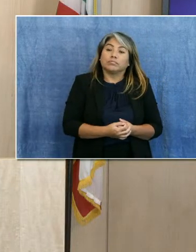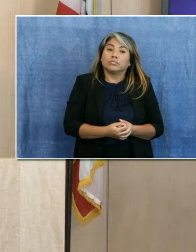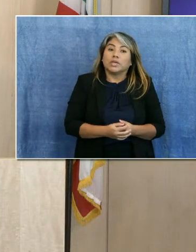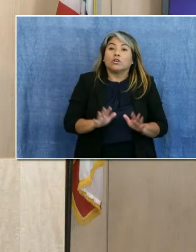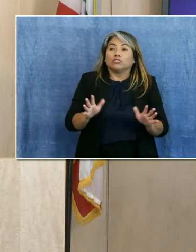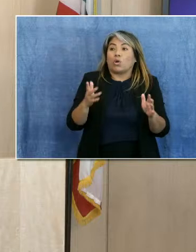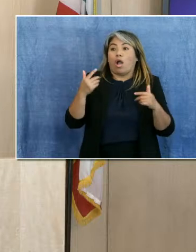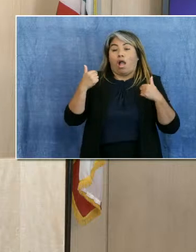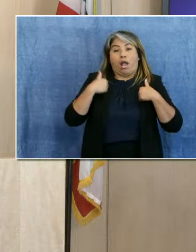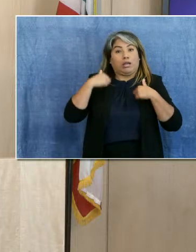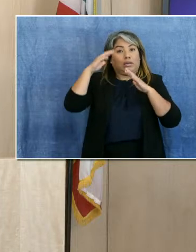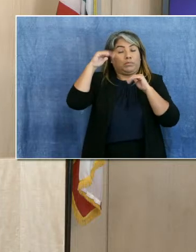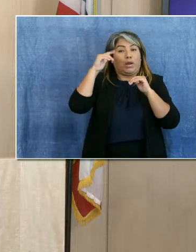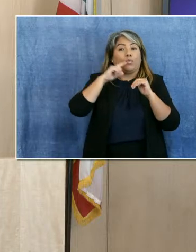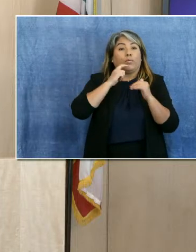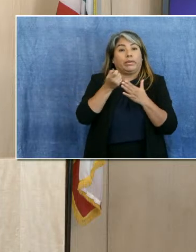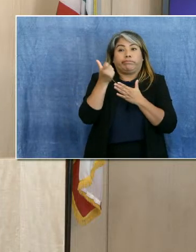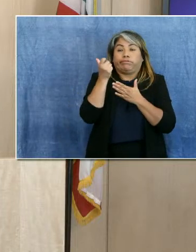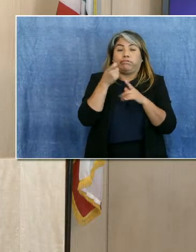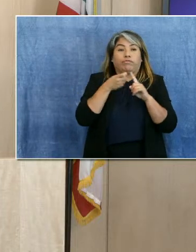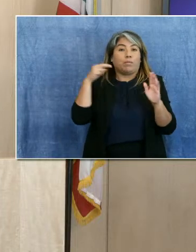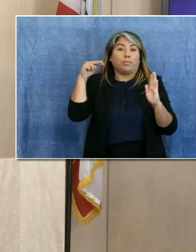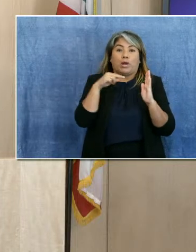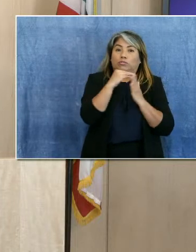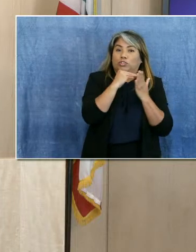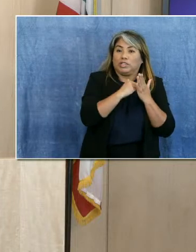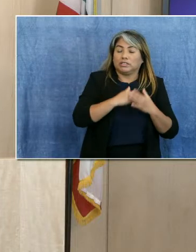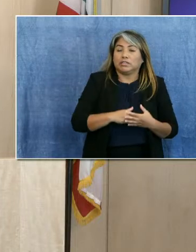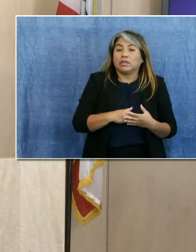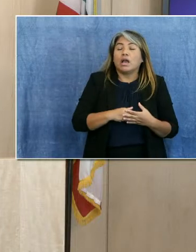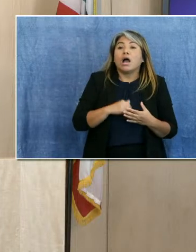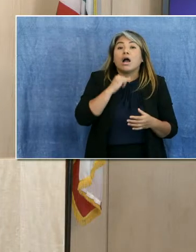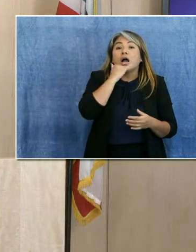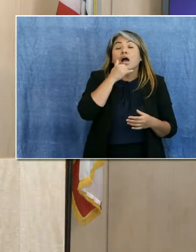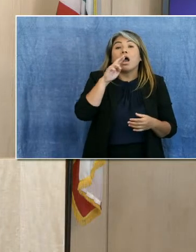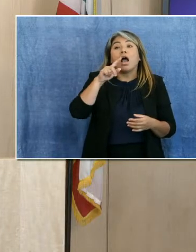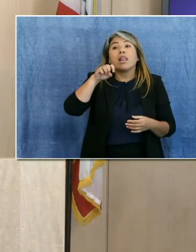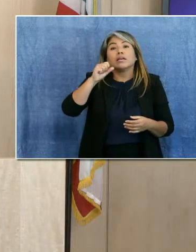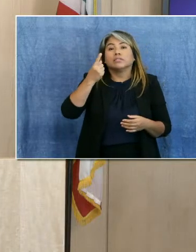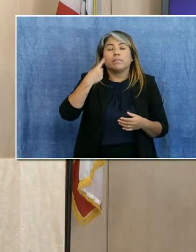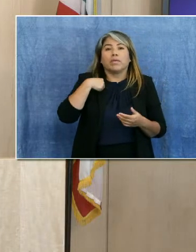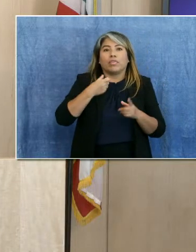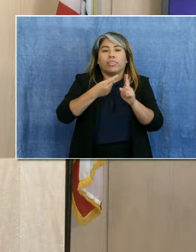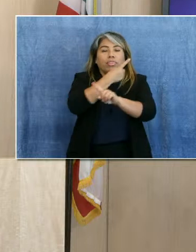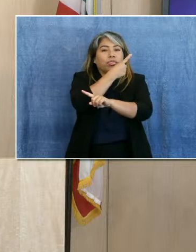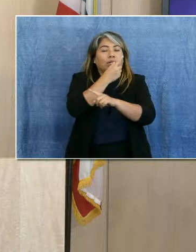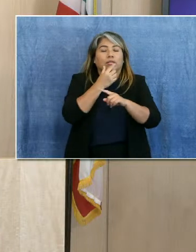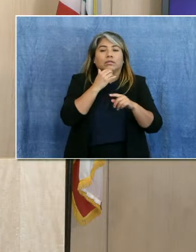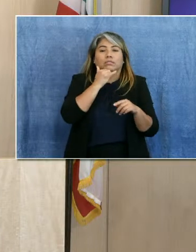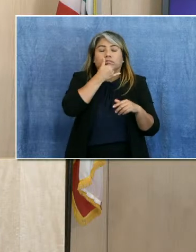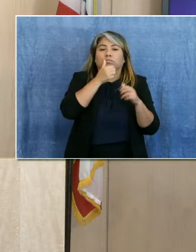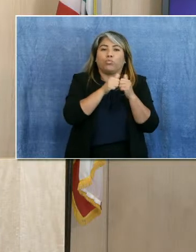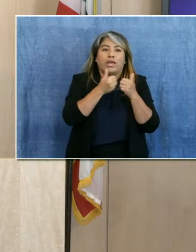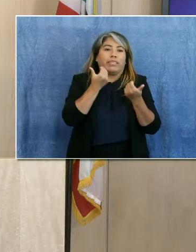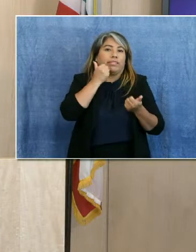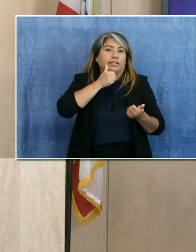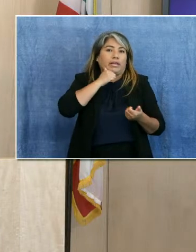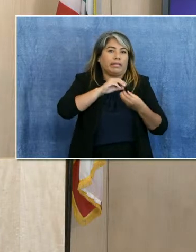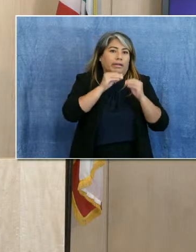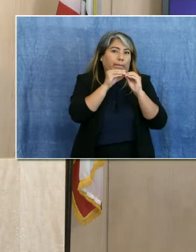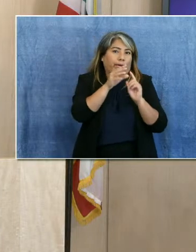I anticipate that we'll be off the monitoring list unless something horribly goes wrong with the daily number of